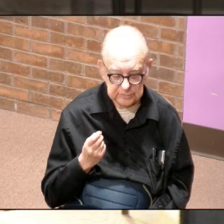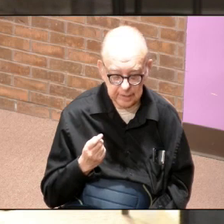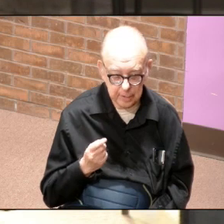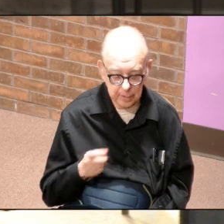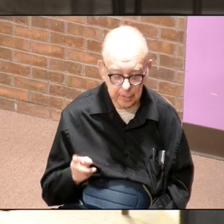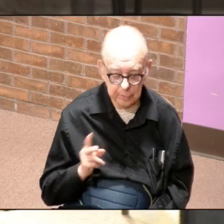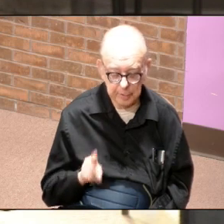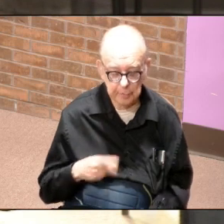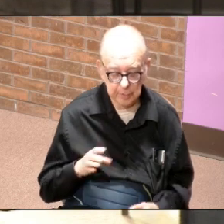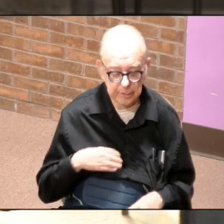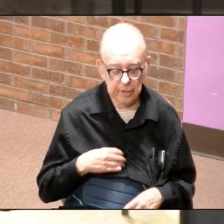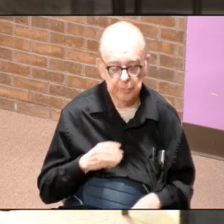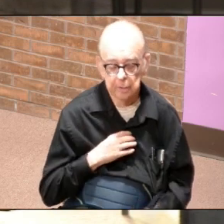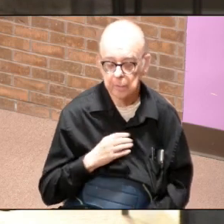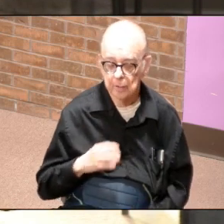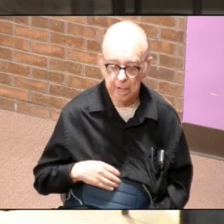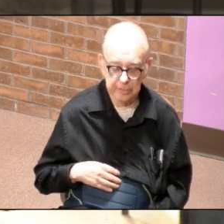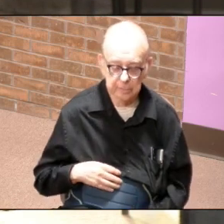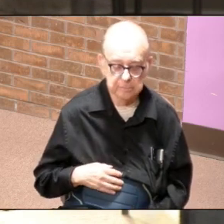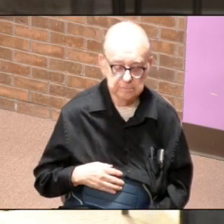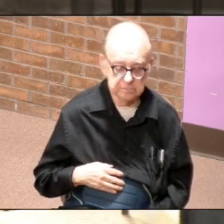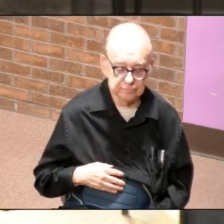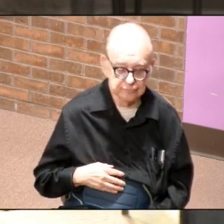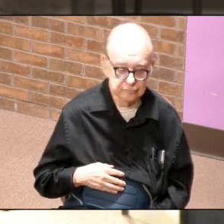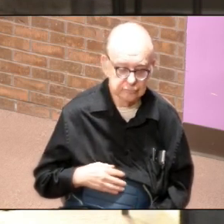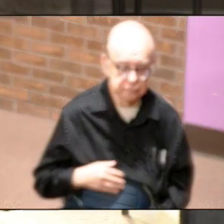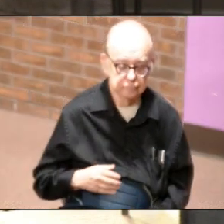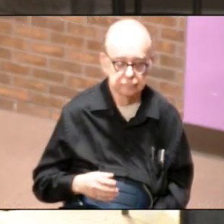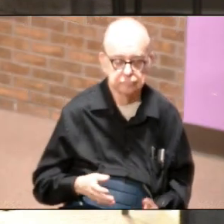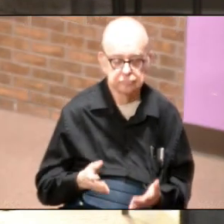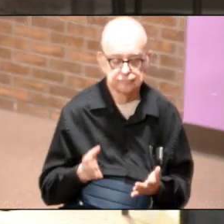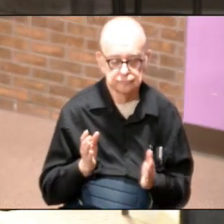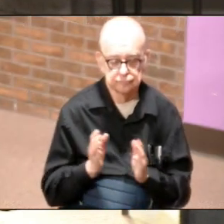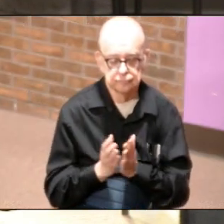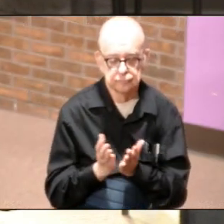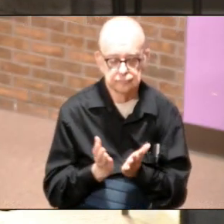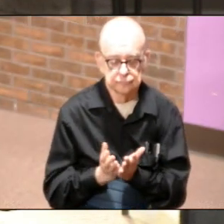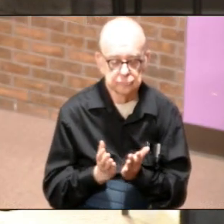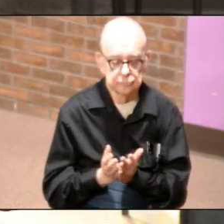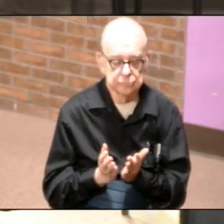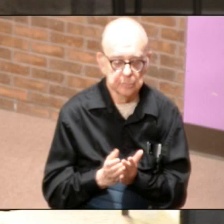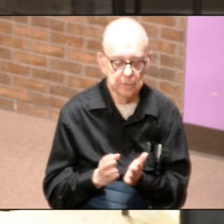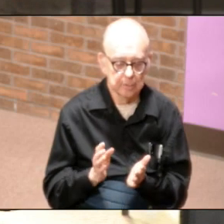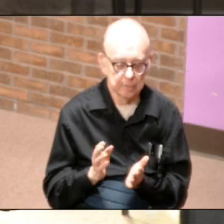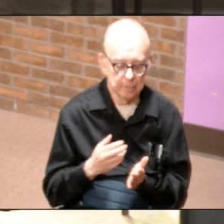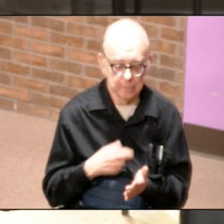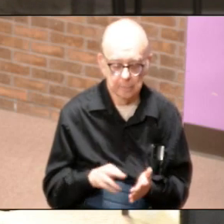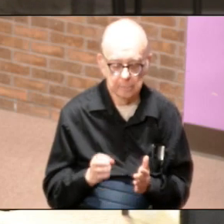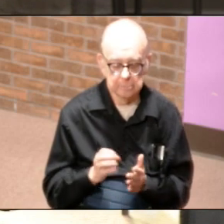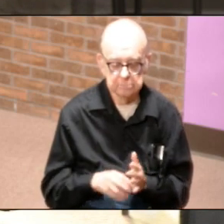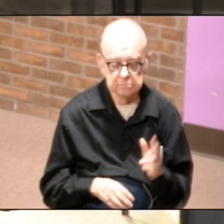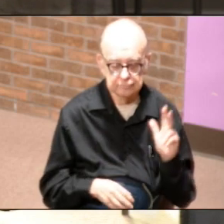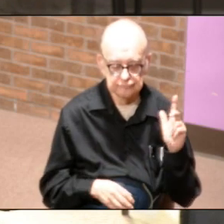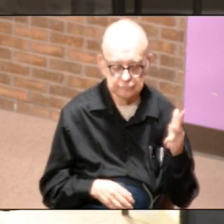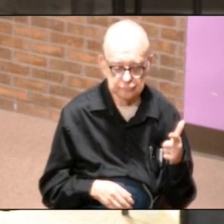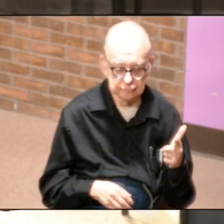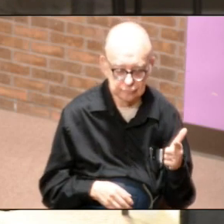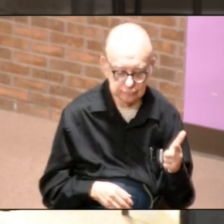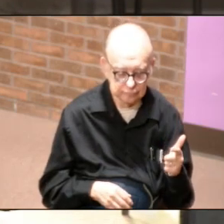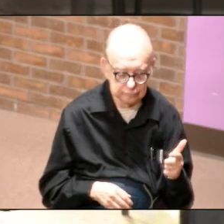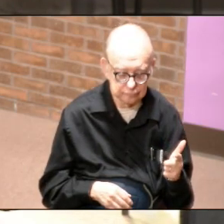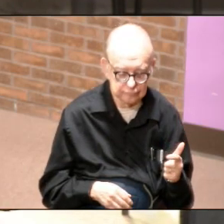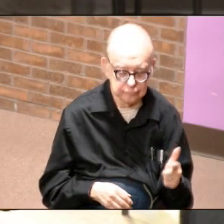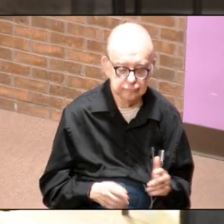did, okay? So look at this. In the book of Revelation, chapter 21, in verse